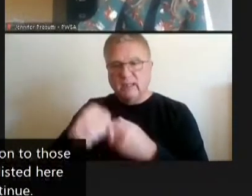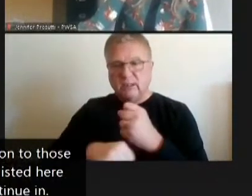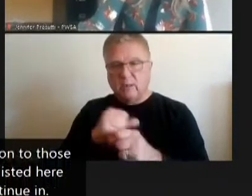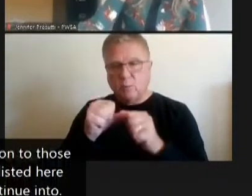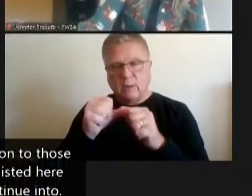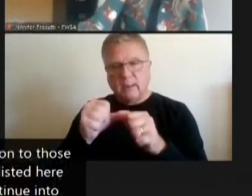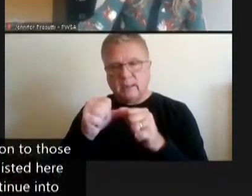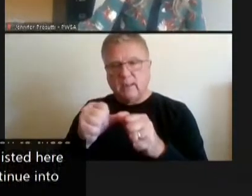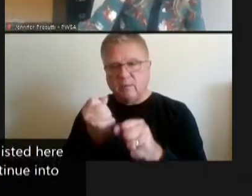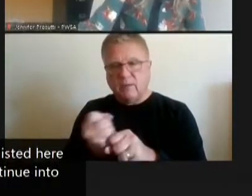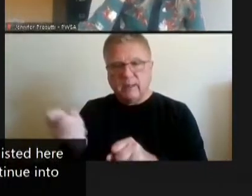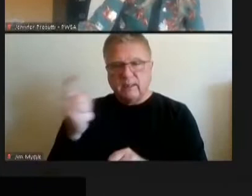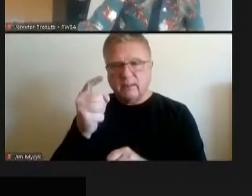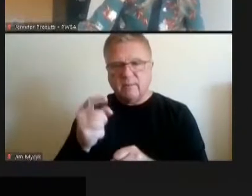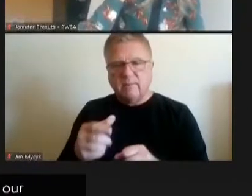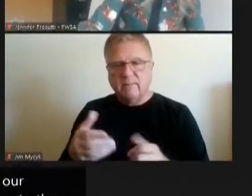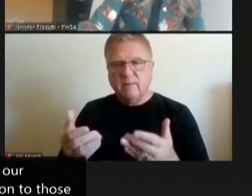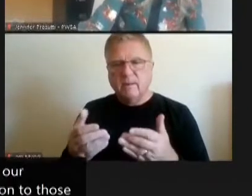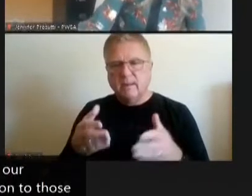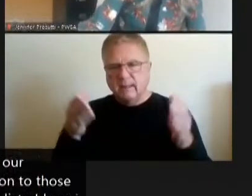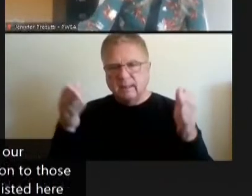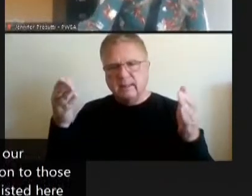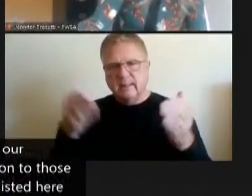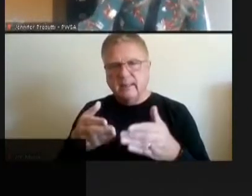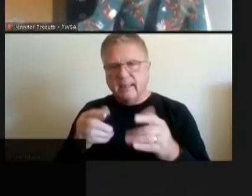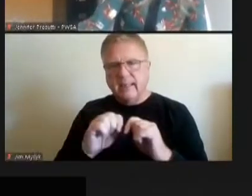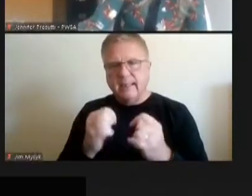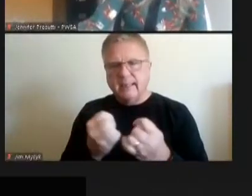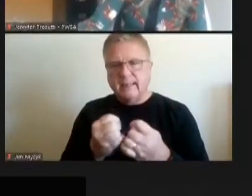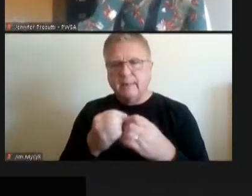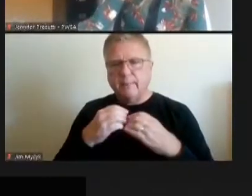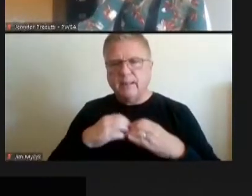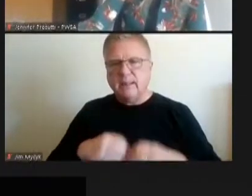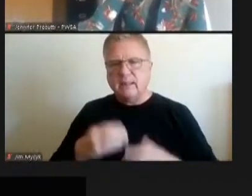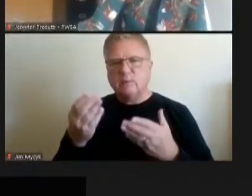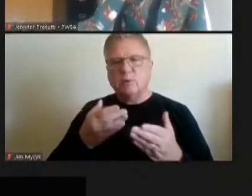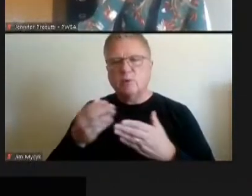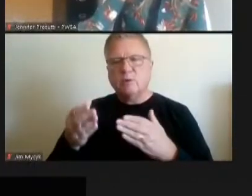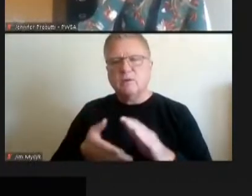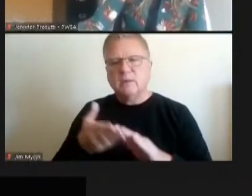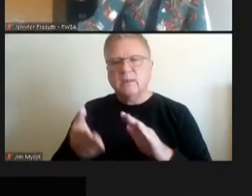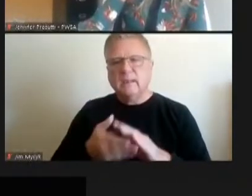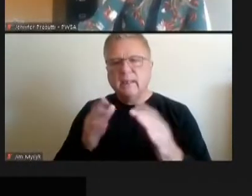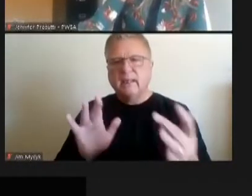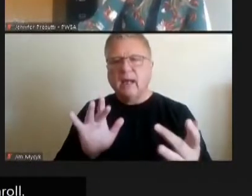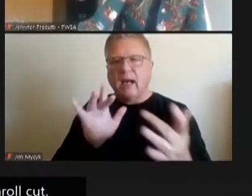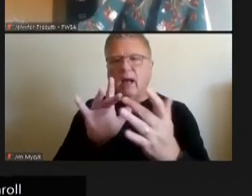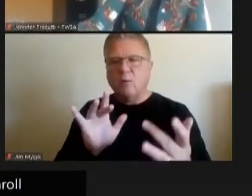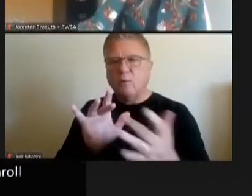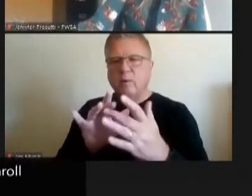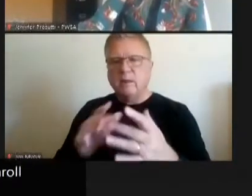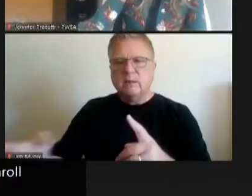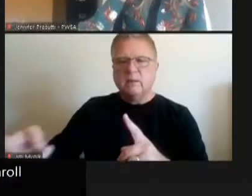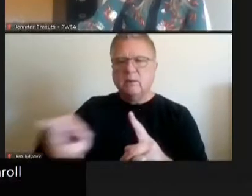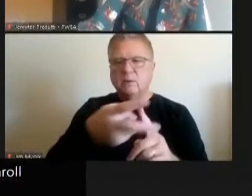into next year is a dedicated team within customer service conducting outreach to enroll customers.